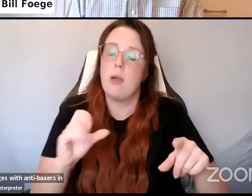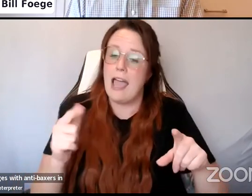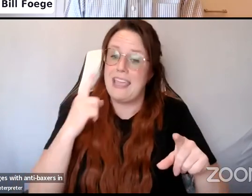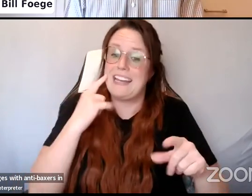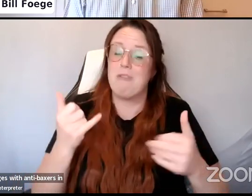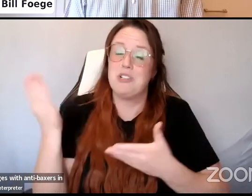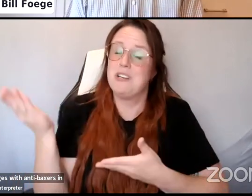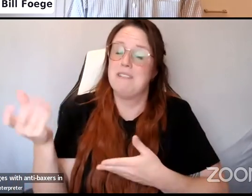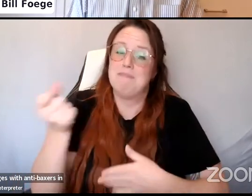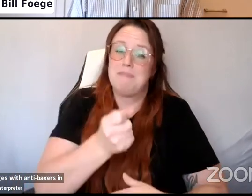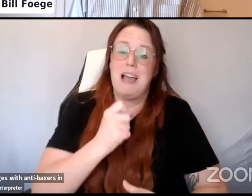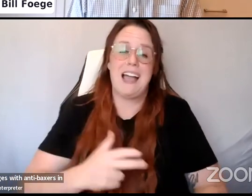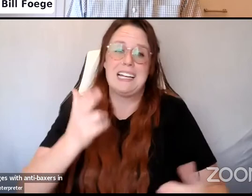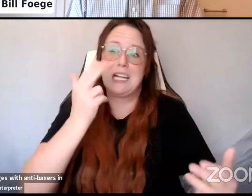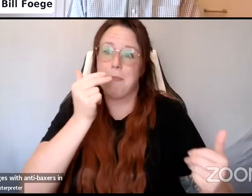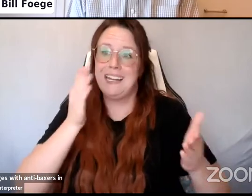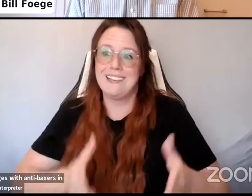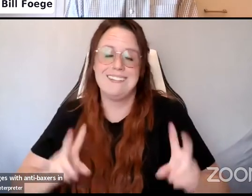comedians